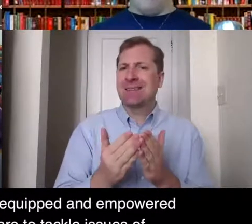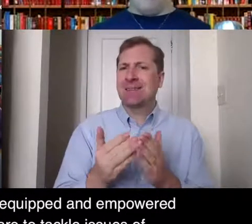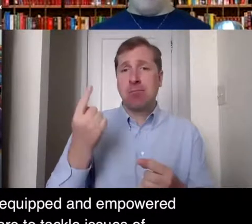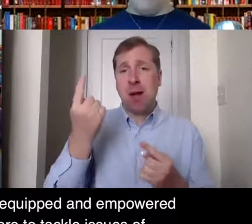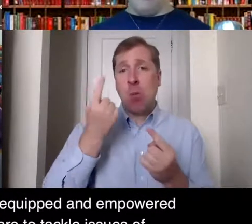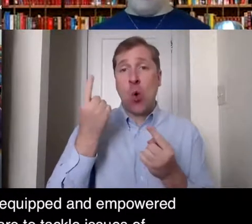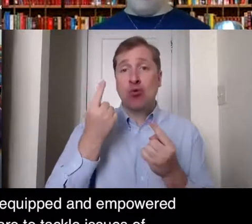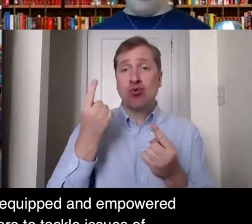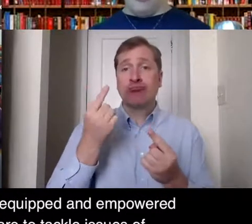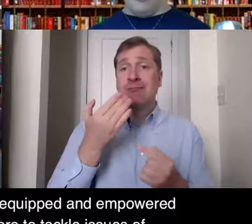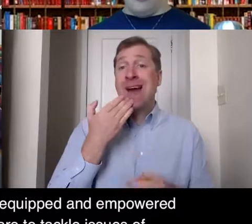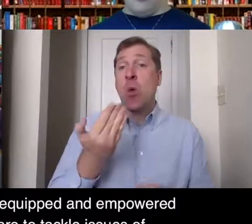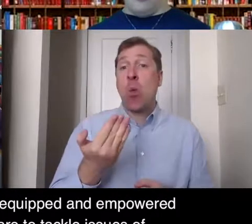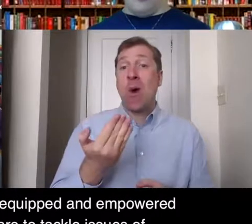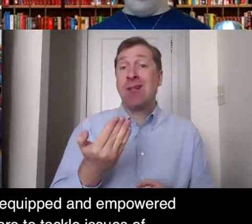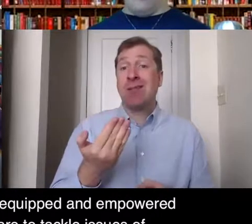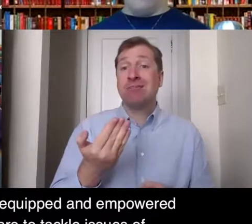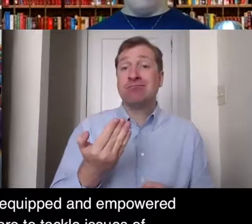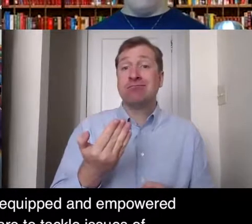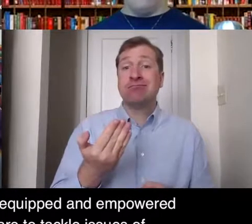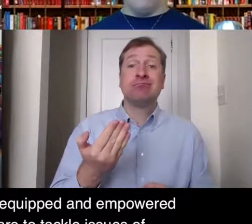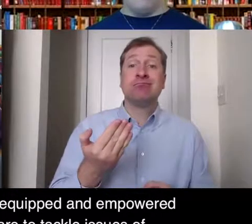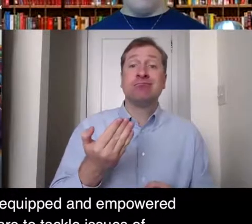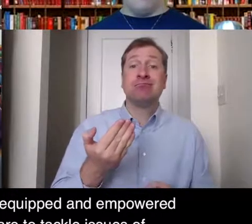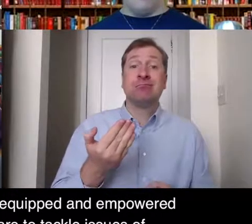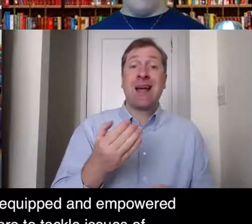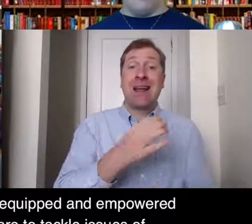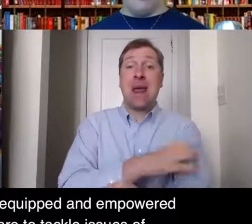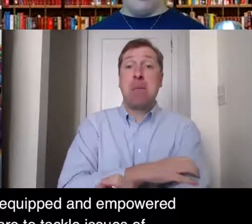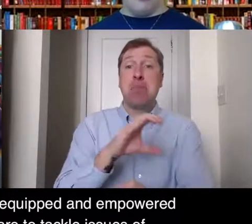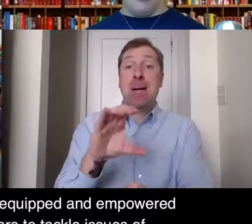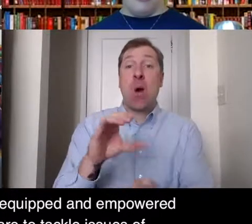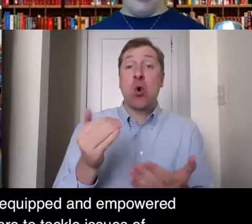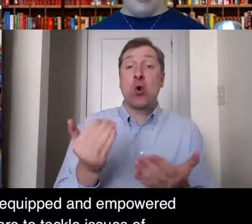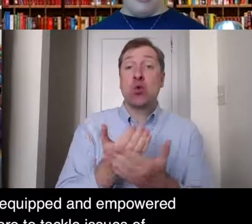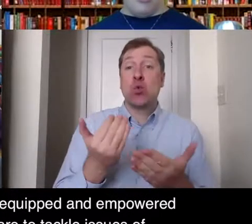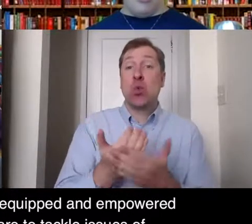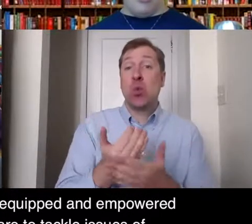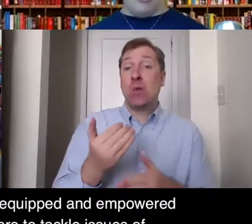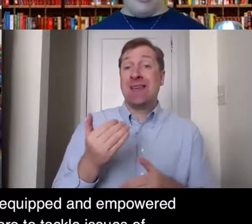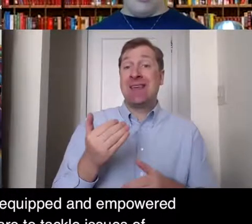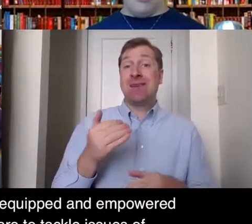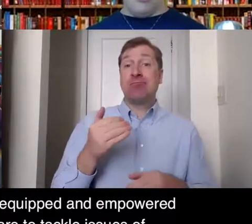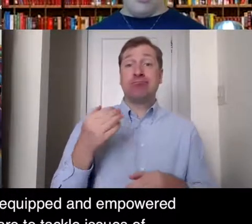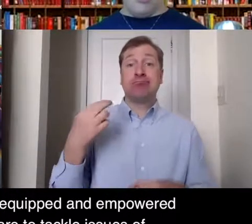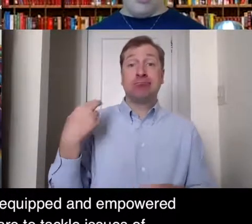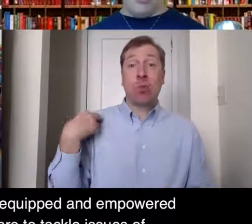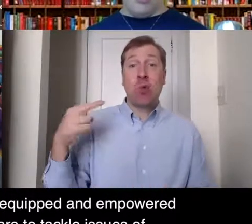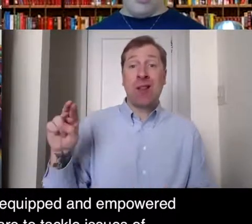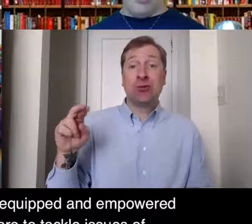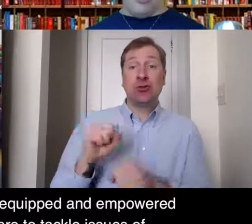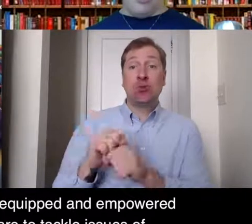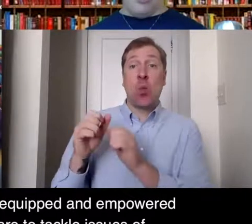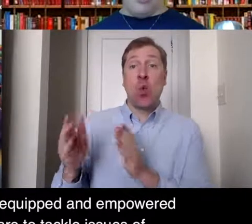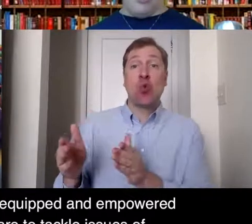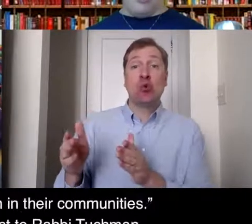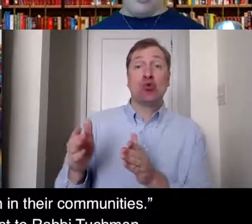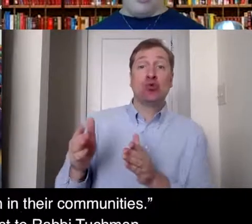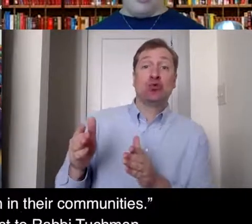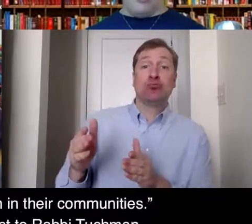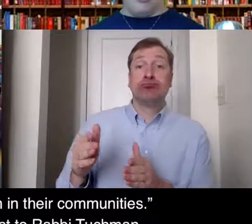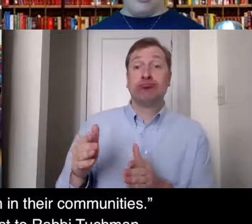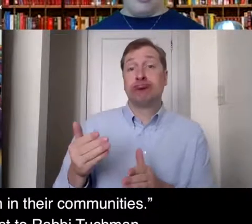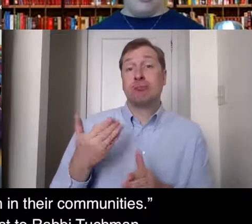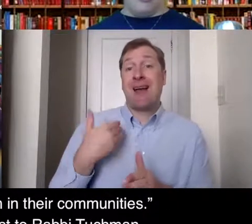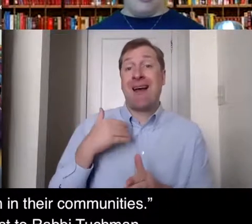how well-equipped and empowered newly minted clergy are to tackle issues of